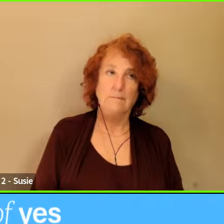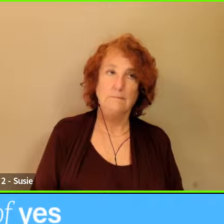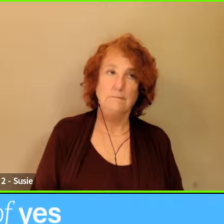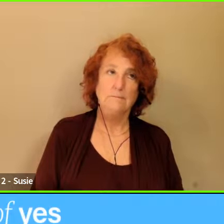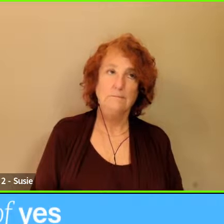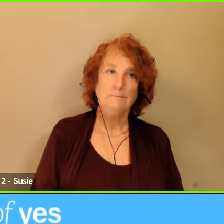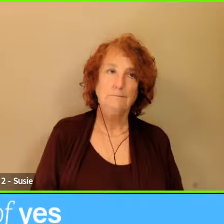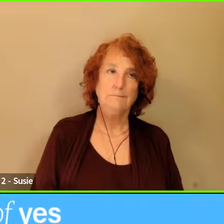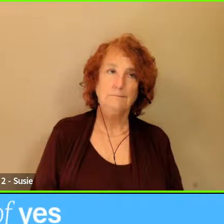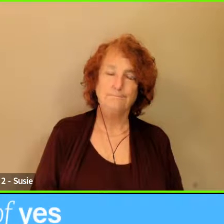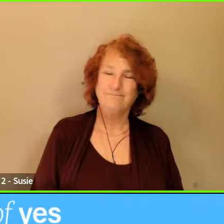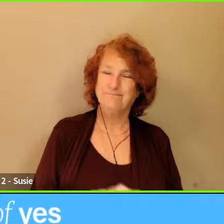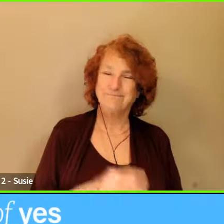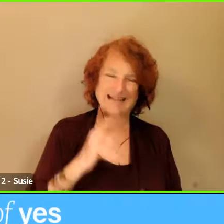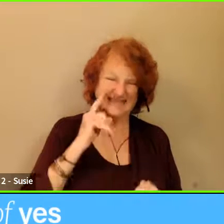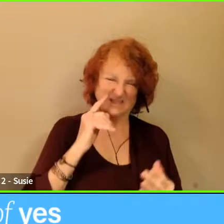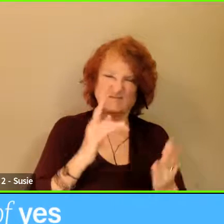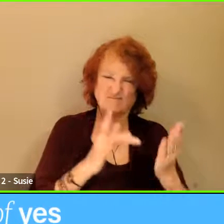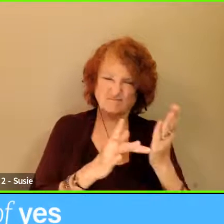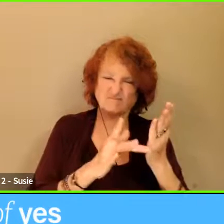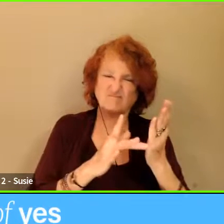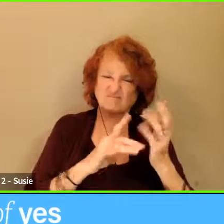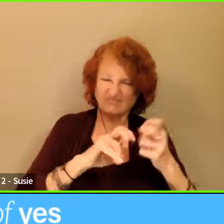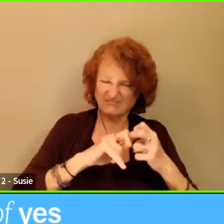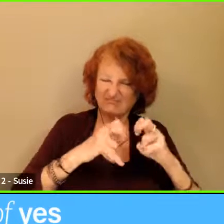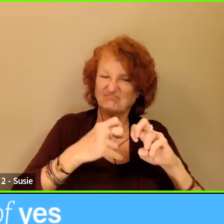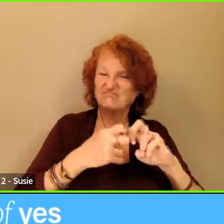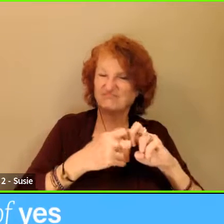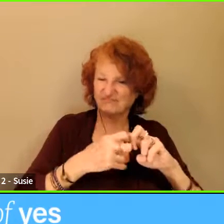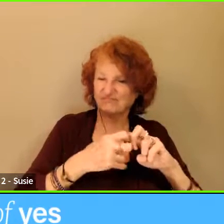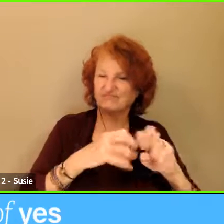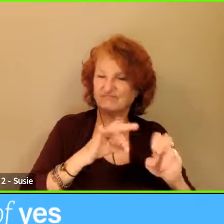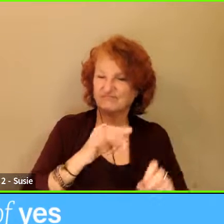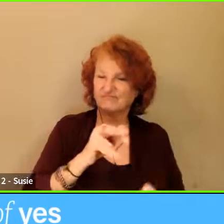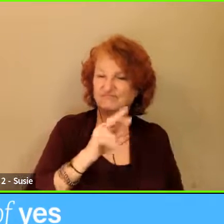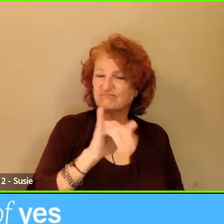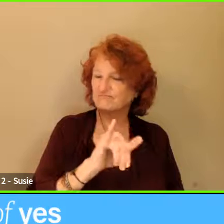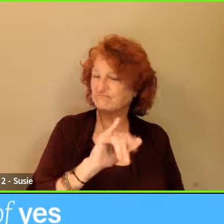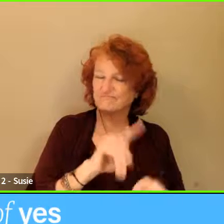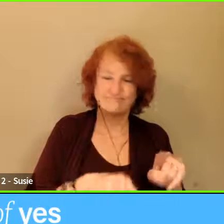I think Fanny may be having technical difficulties.